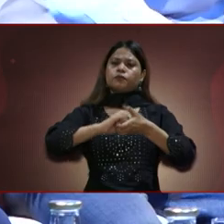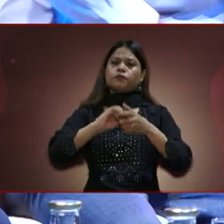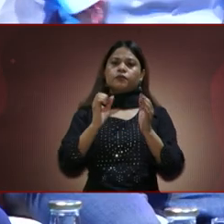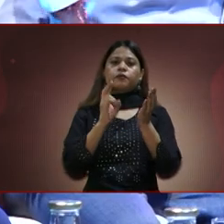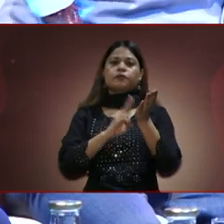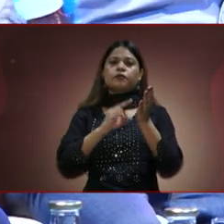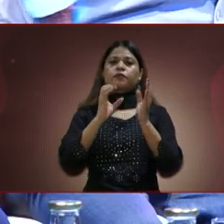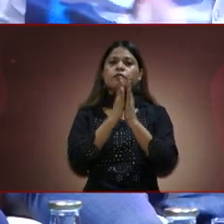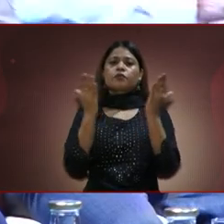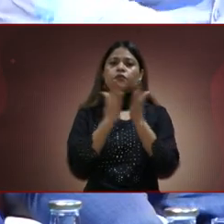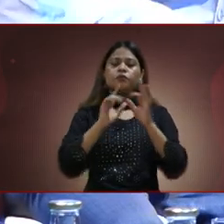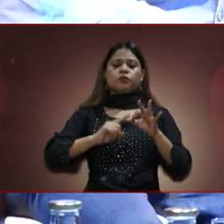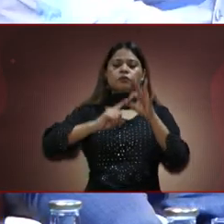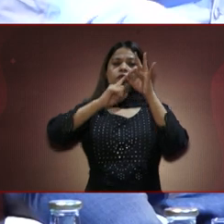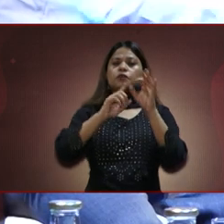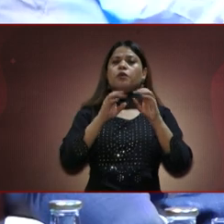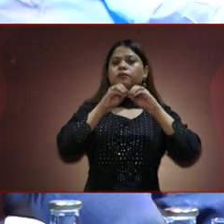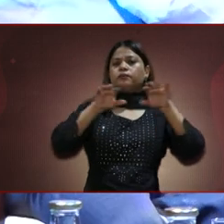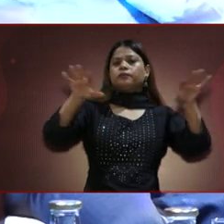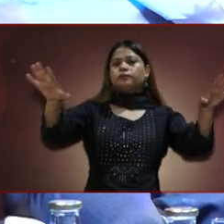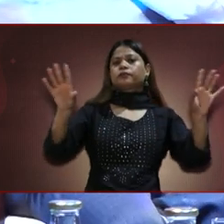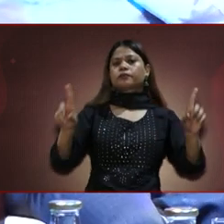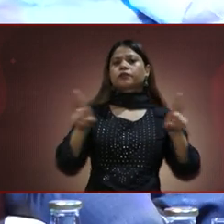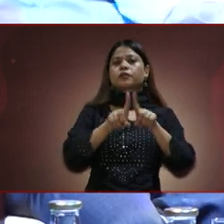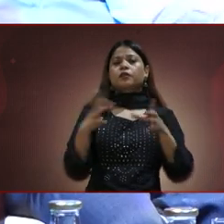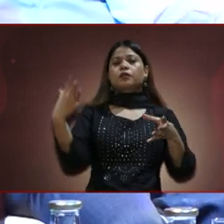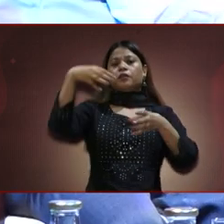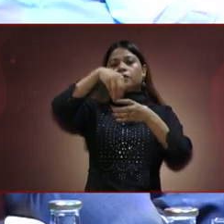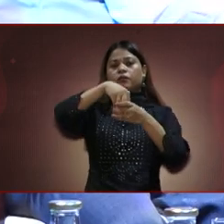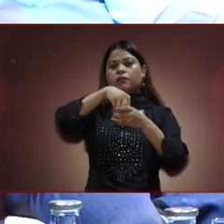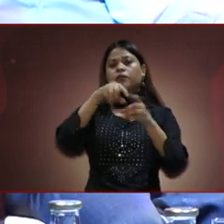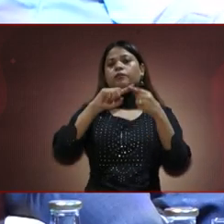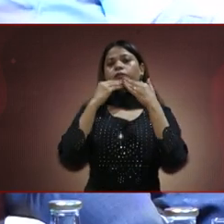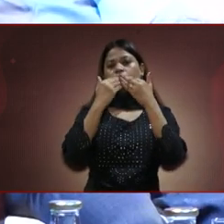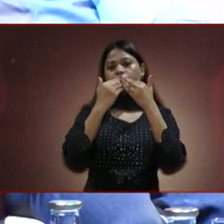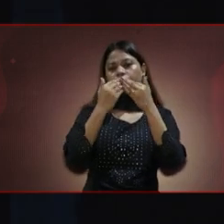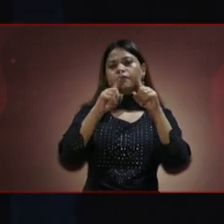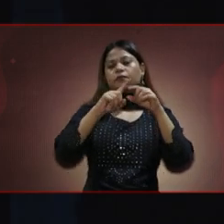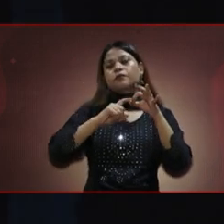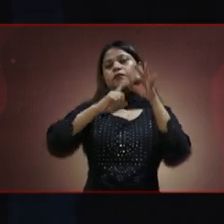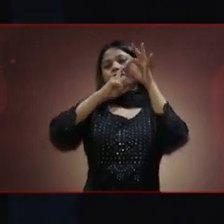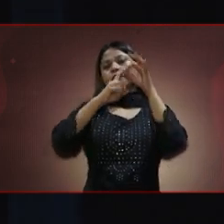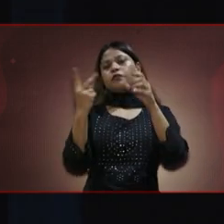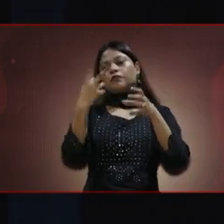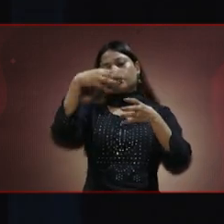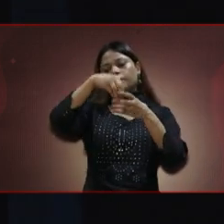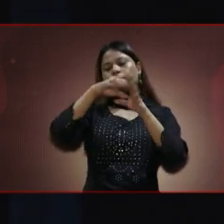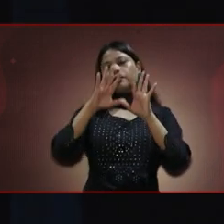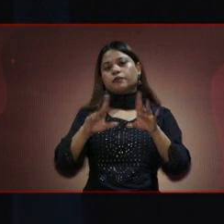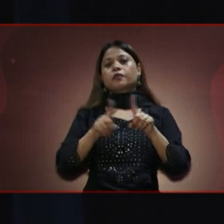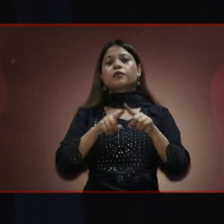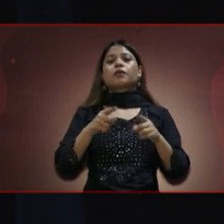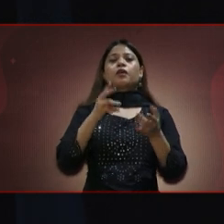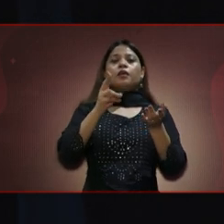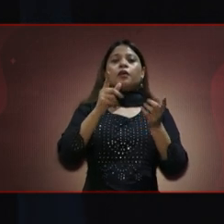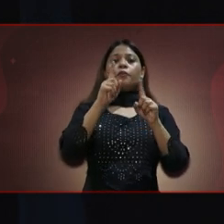and efforts for shaping a more inclusive and flexible educational landscape. I would like to thank the